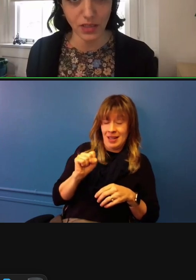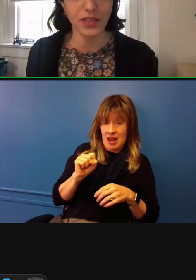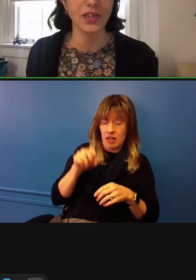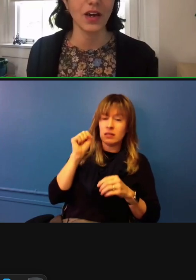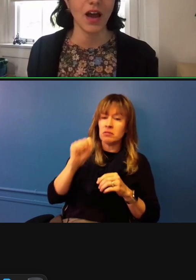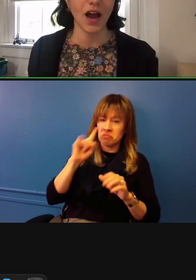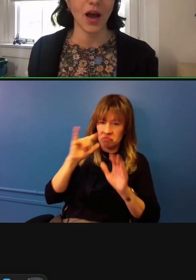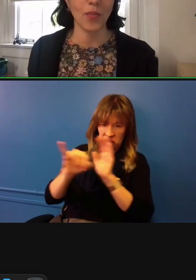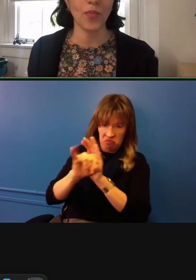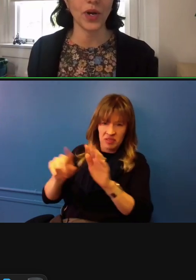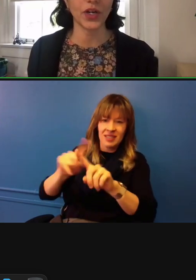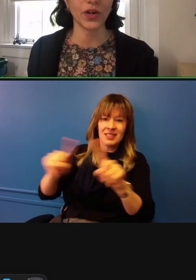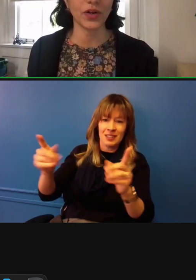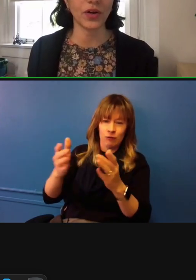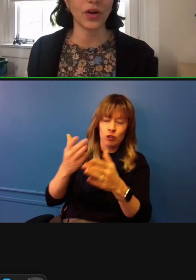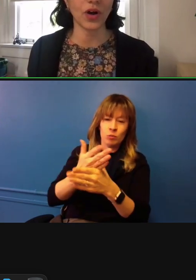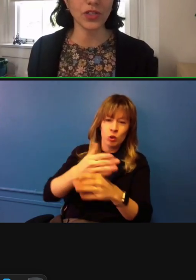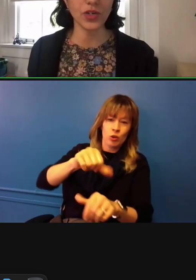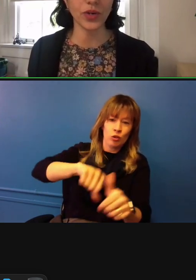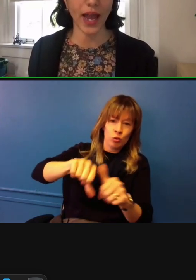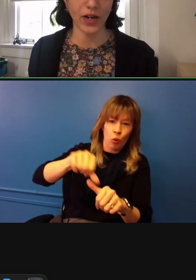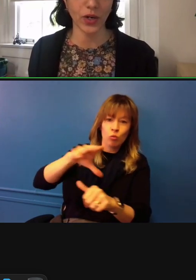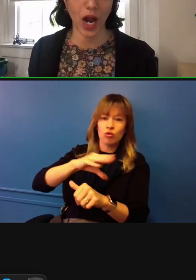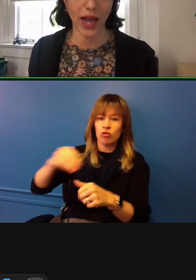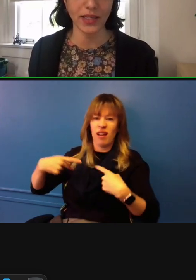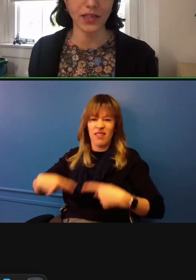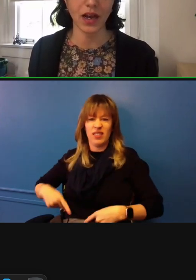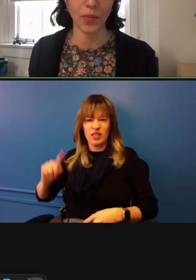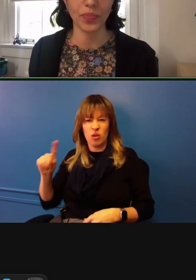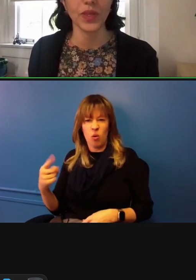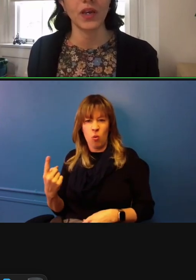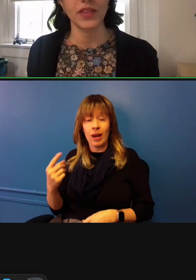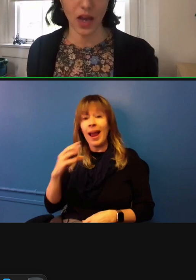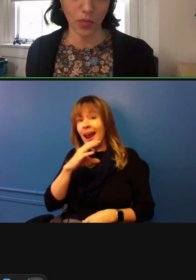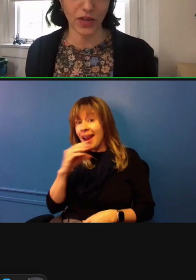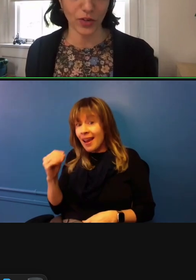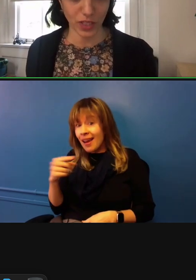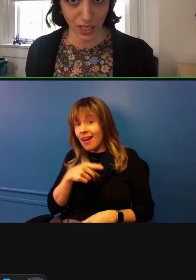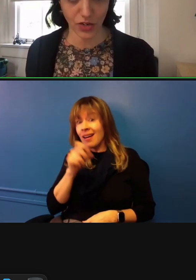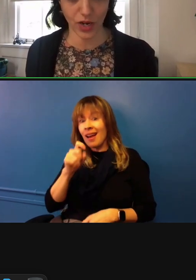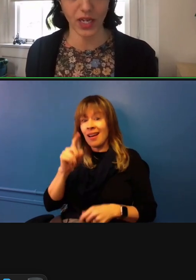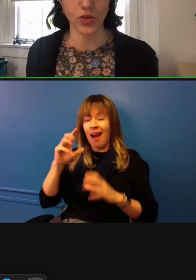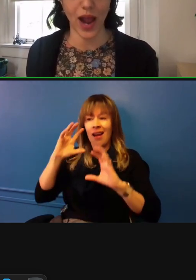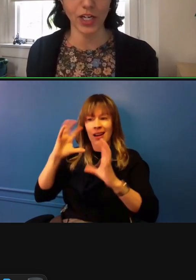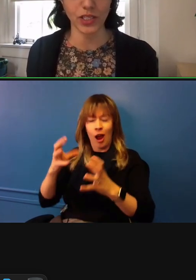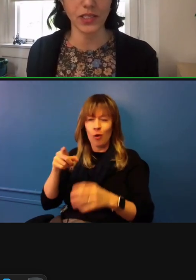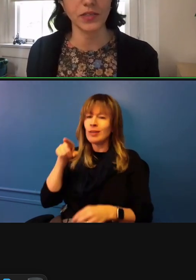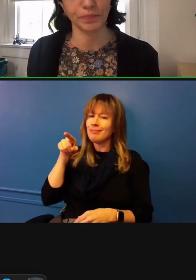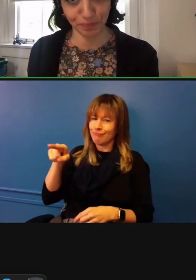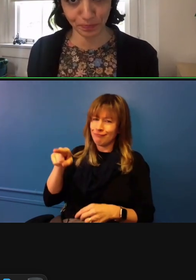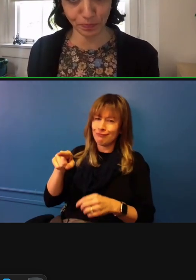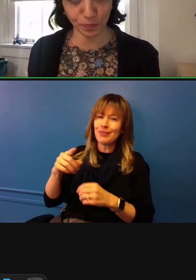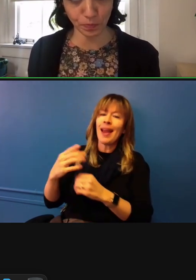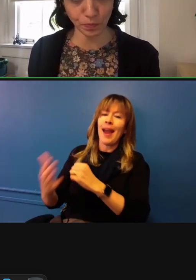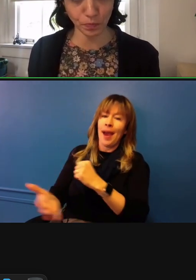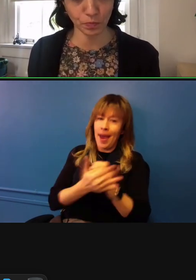physical scenes, but could also categorize the helping versus hindering